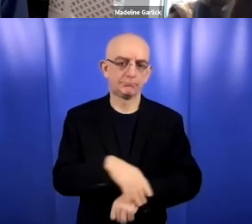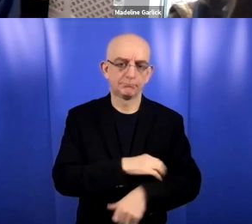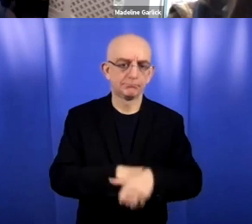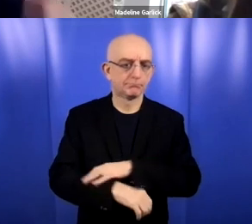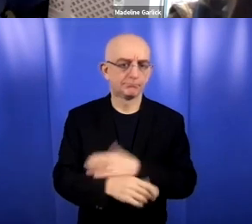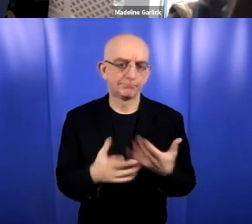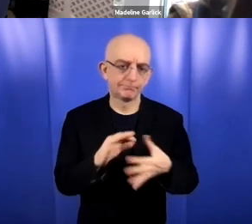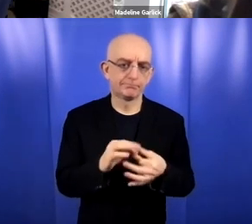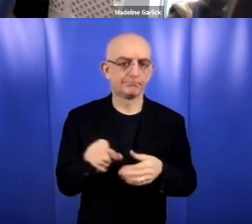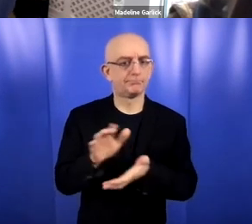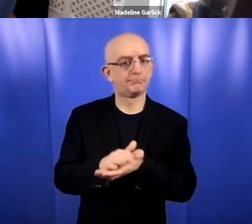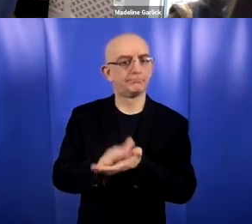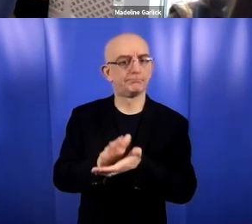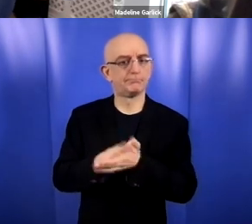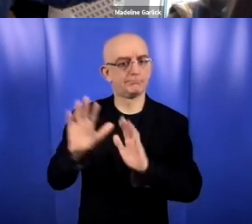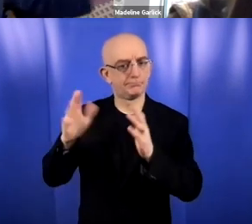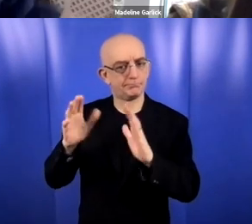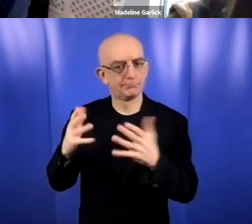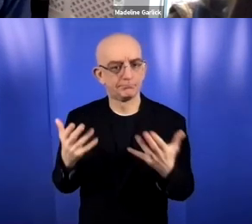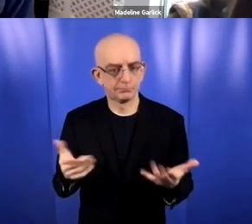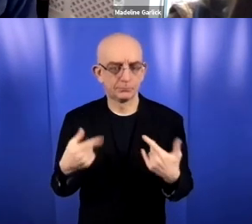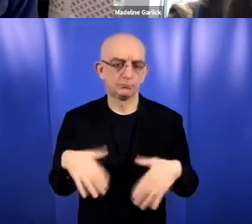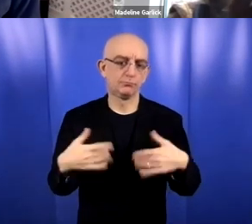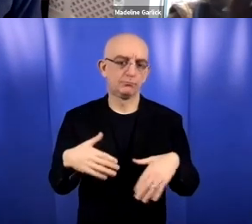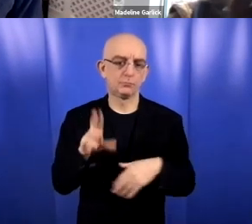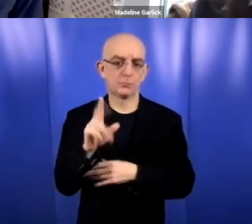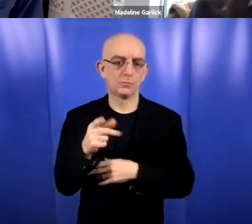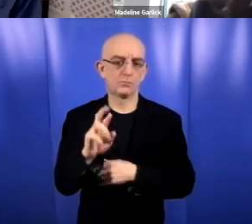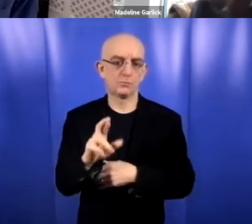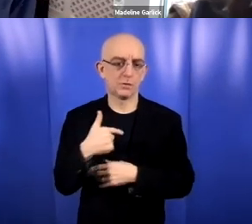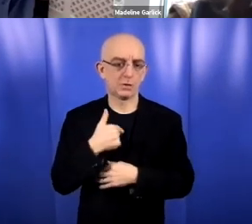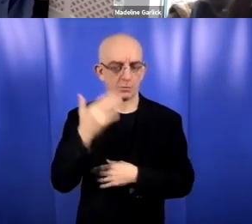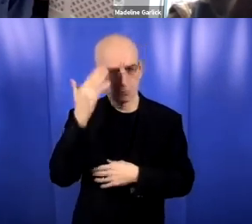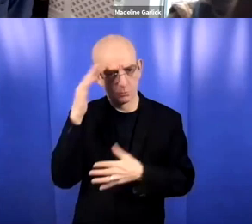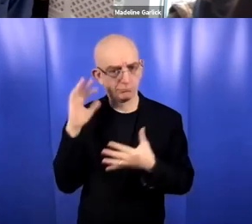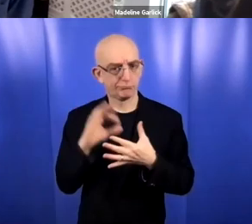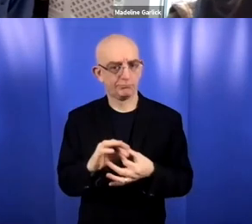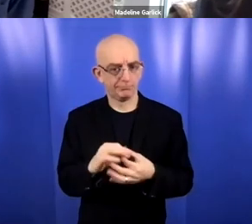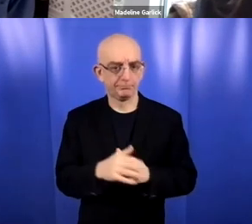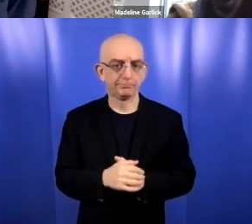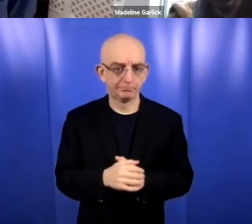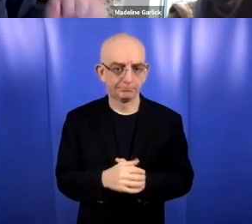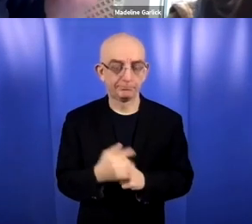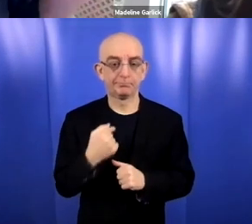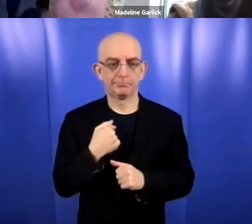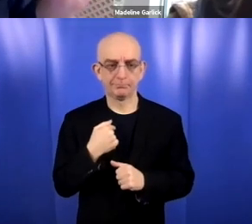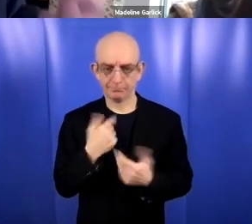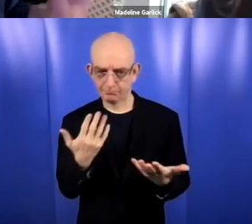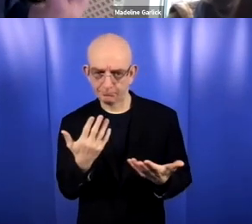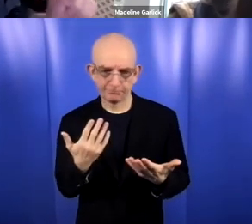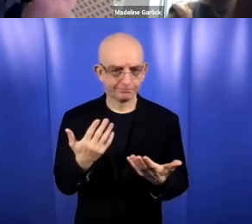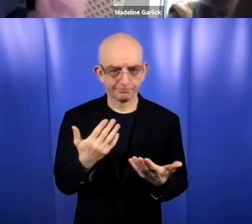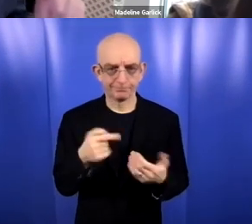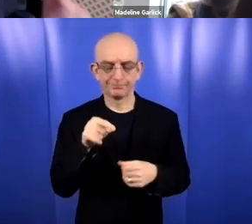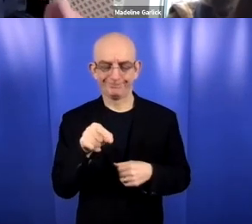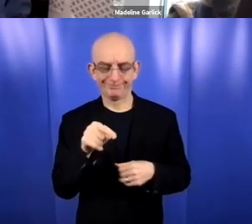I've gone from prevention through to solutions. But one of the questions